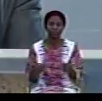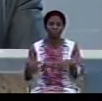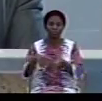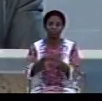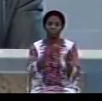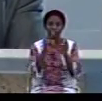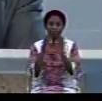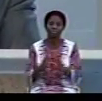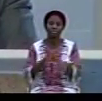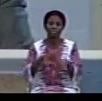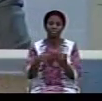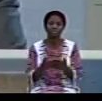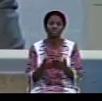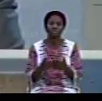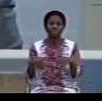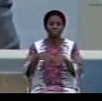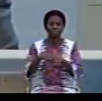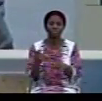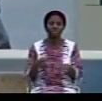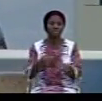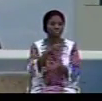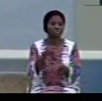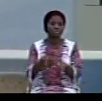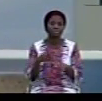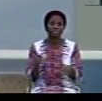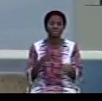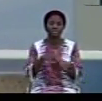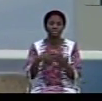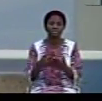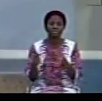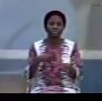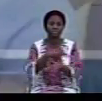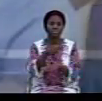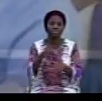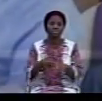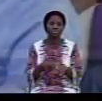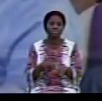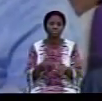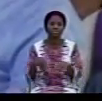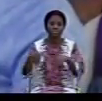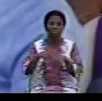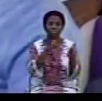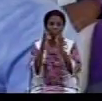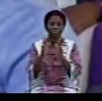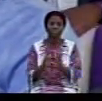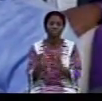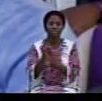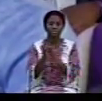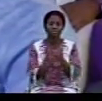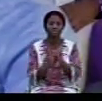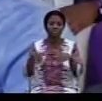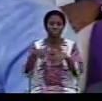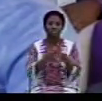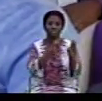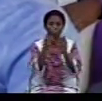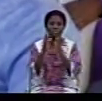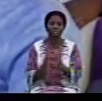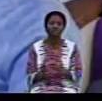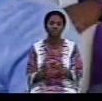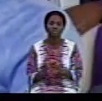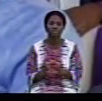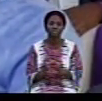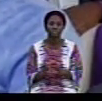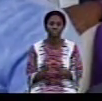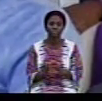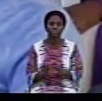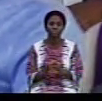the nations. All the national overseers, state overseers, whose states are not holding this program, they're